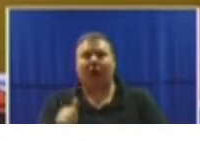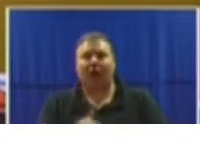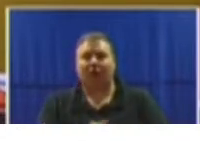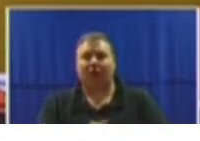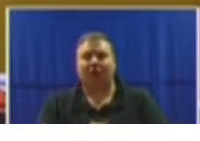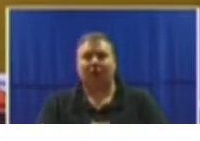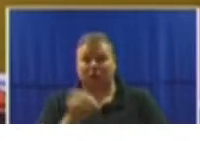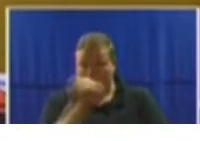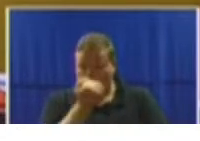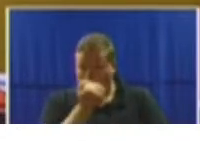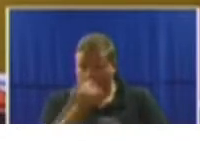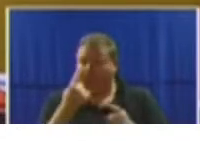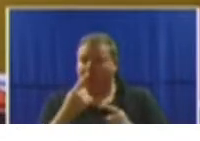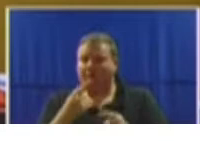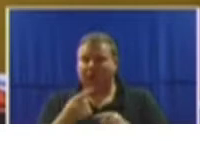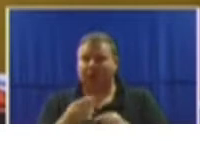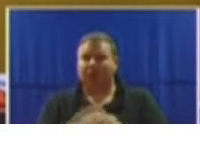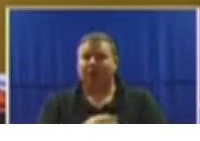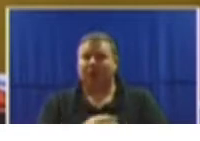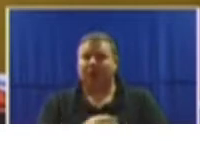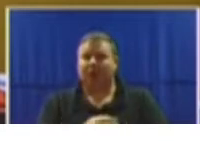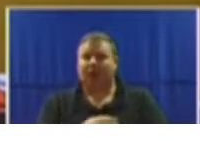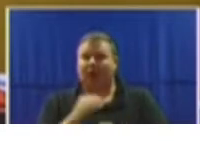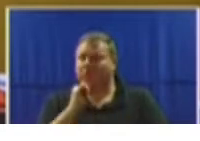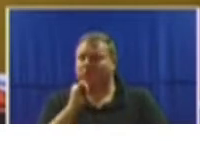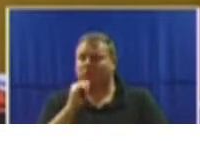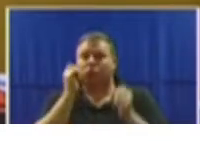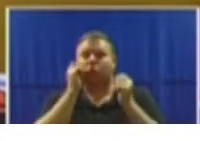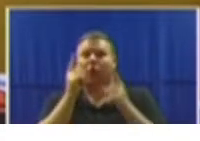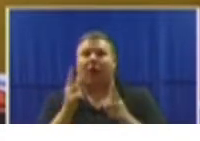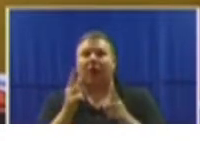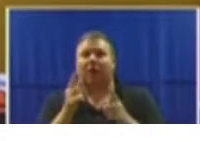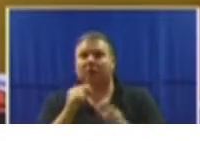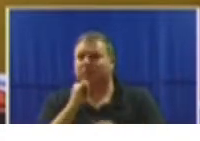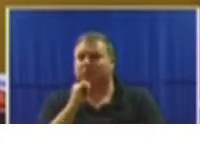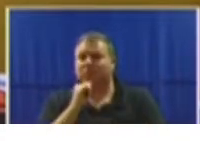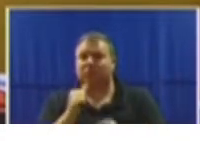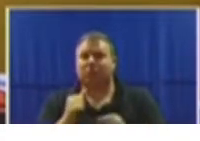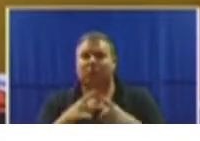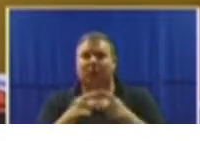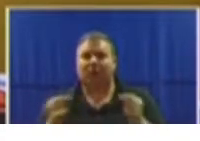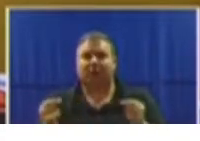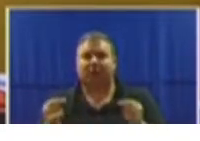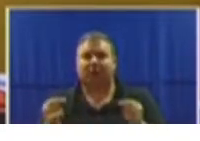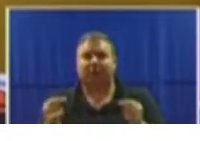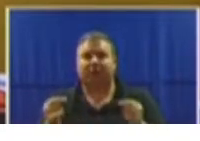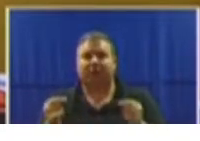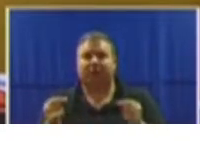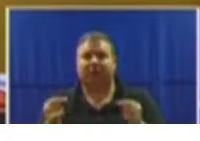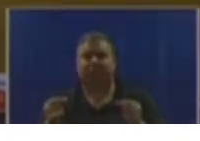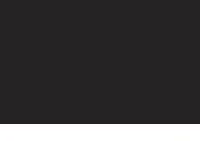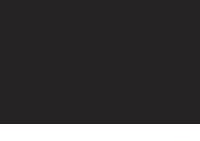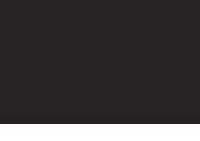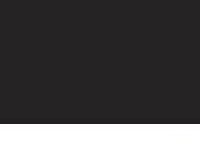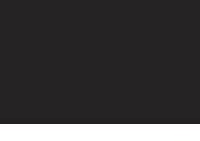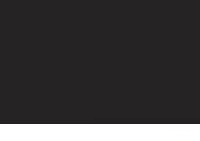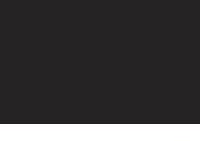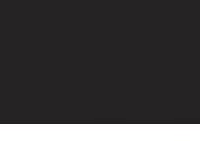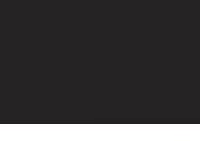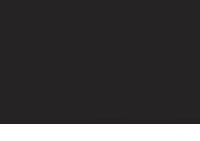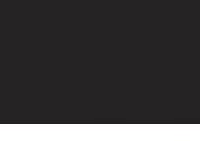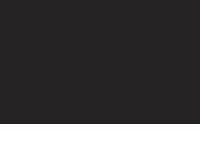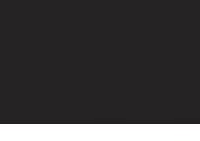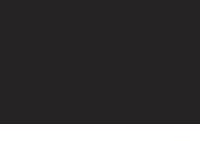to apologize for that, I did not realize that you had not finished your speech. You may